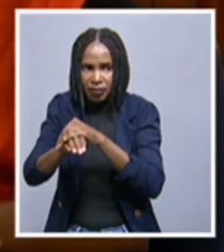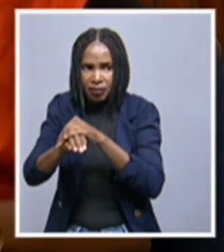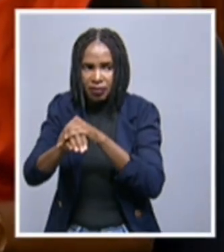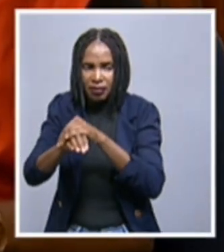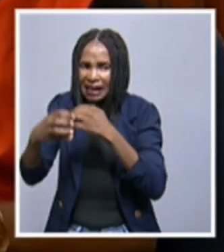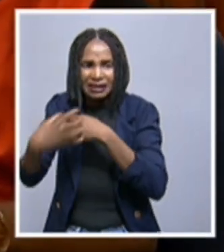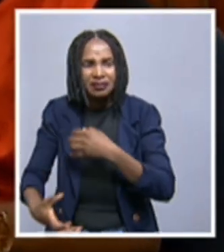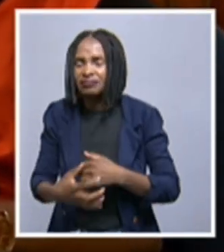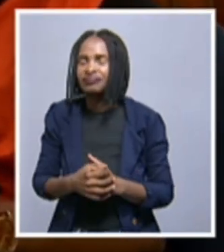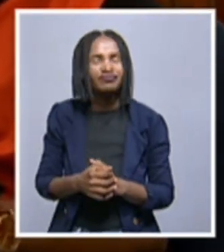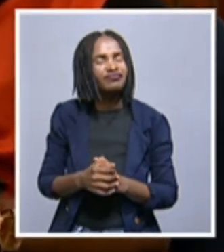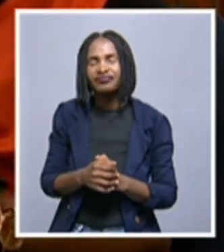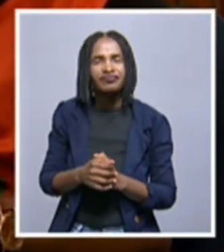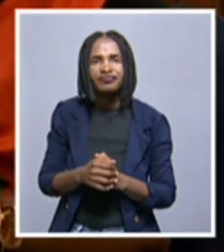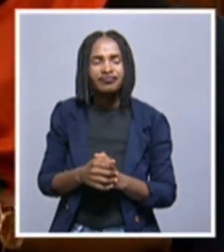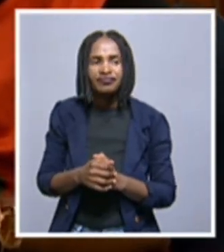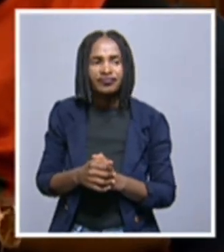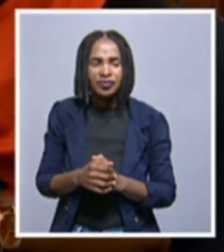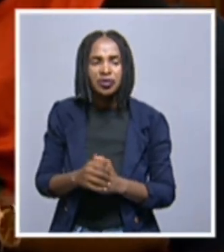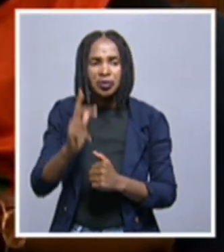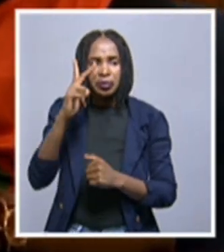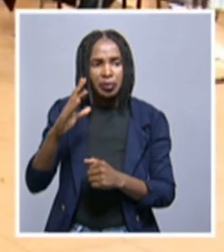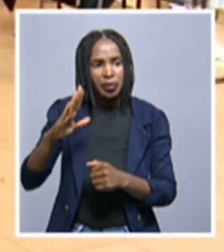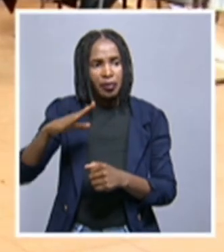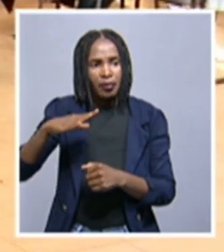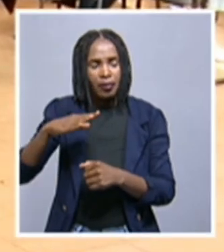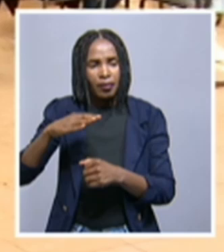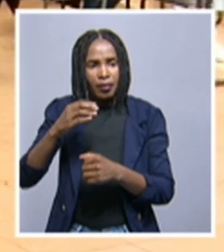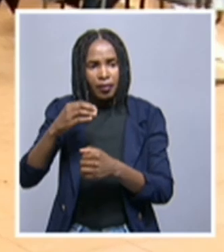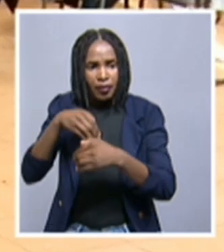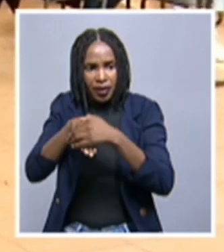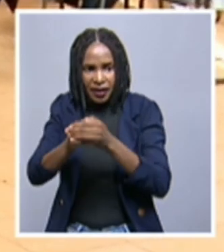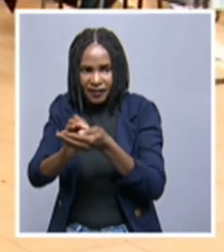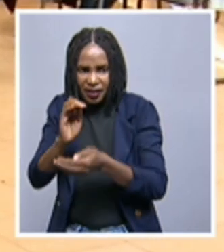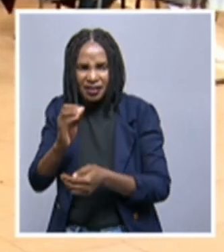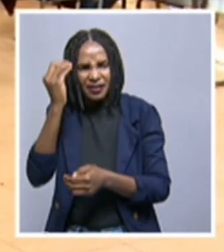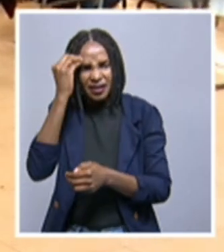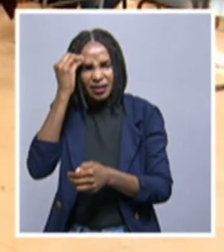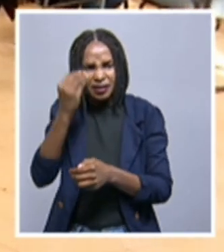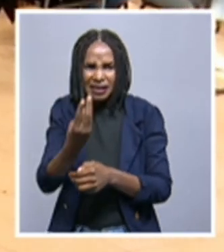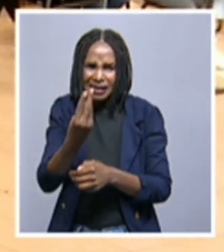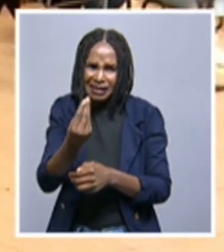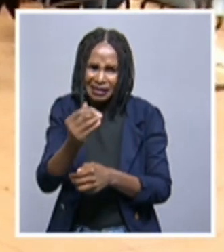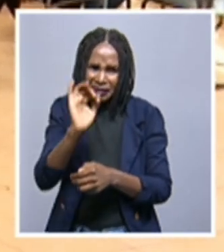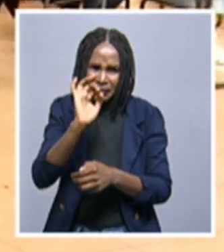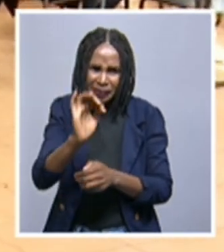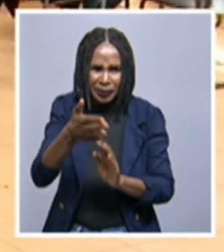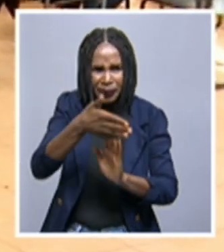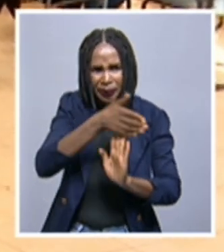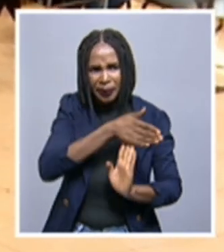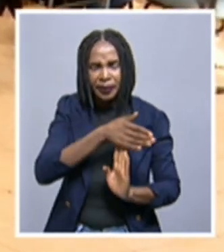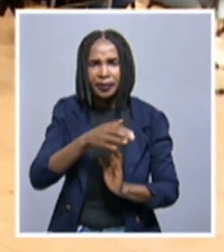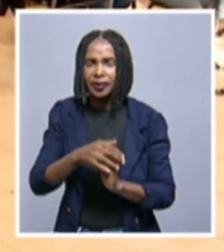the economy tends to be stable and they are more confident about whatever the outcome might be. They would not care